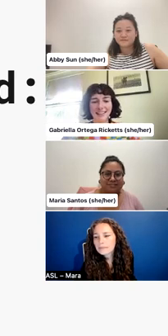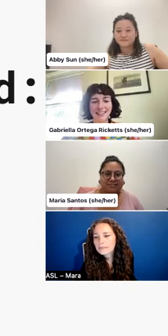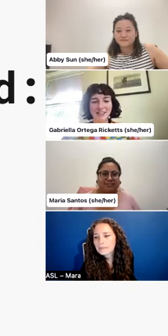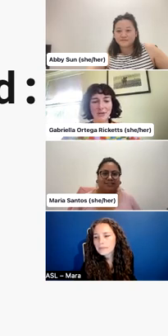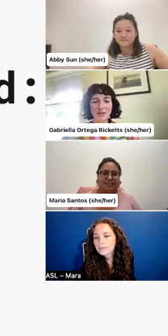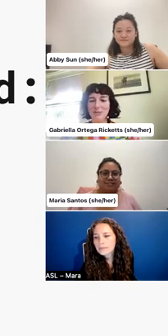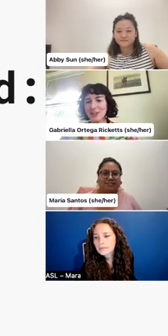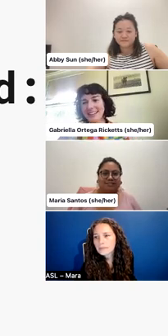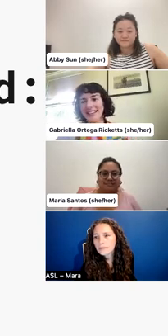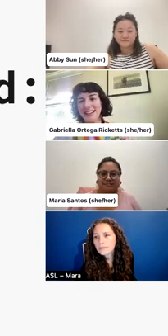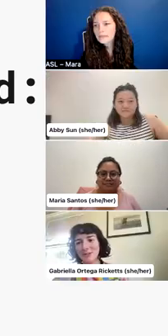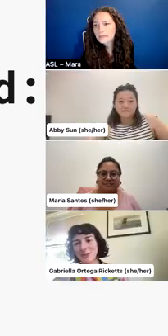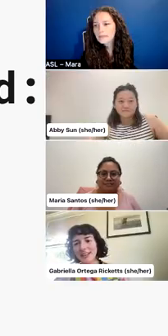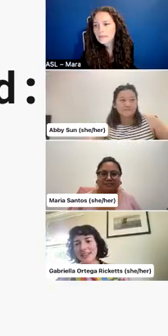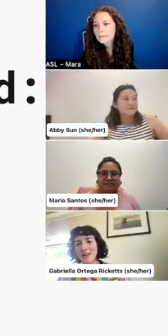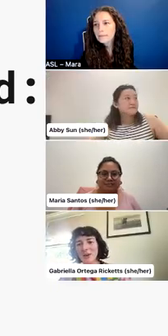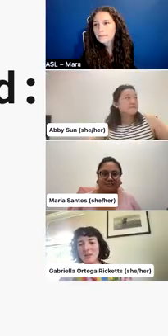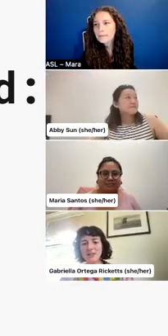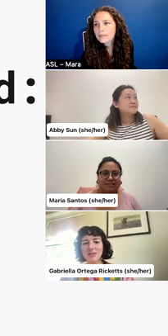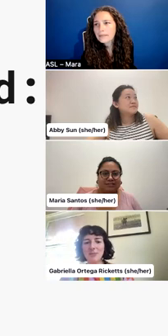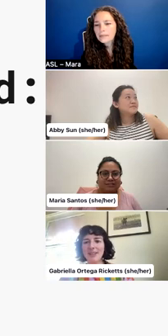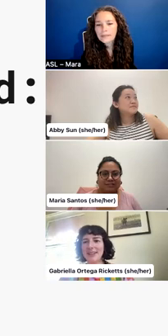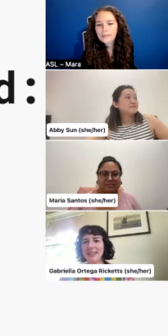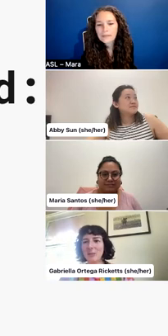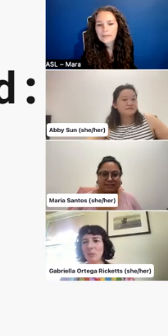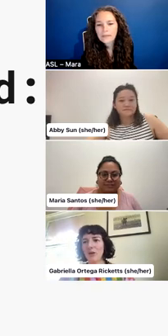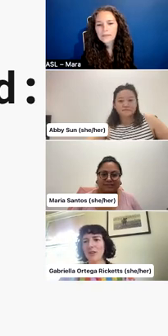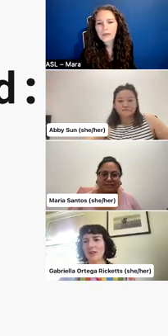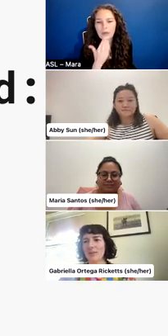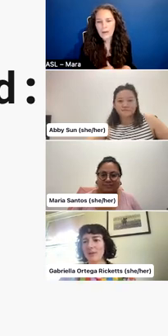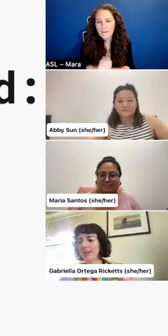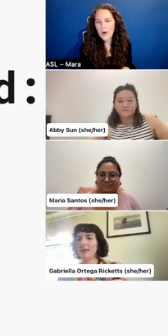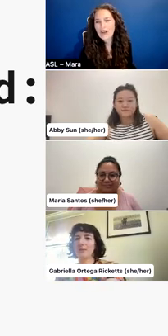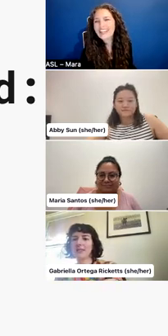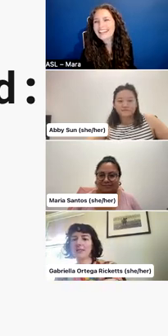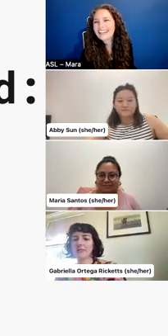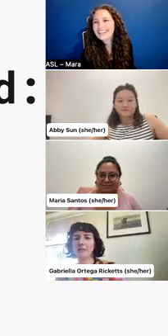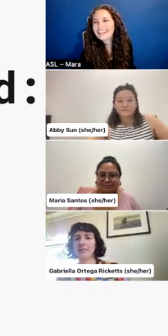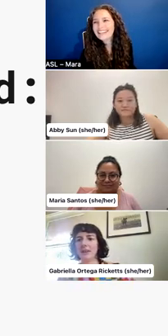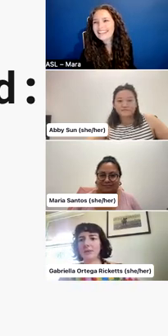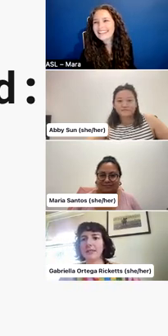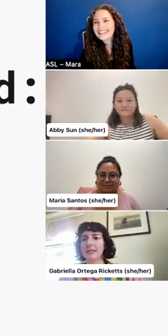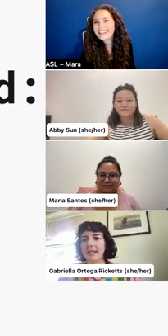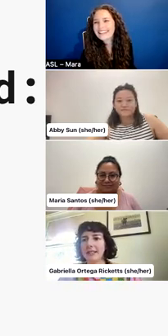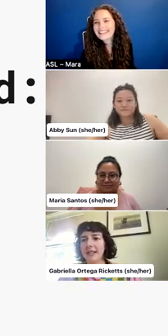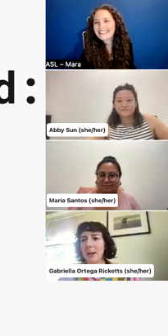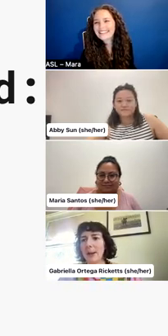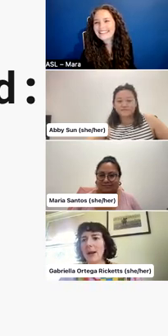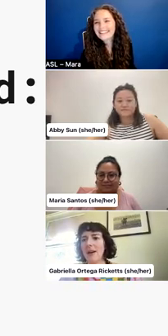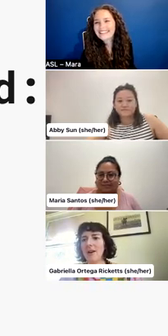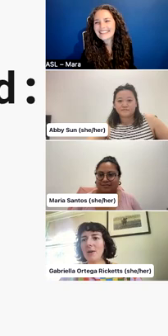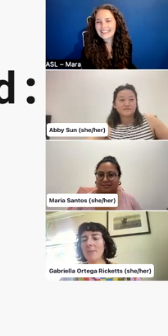So good morning, everybody. Welcome, welcome. Okay. Hang on one second.